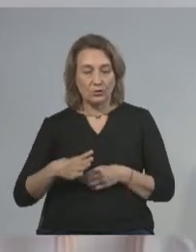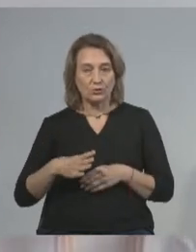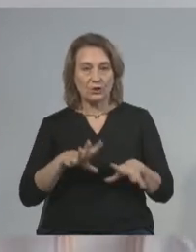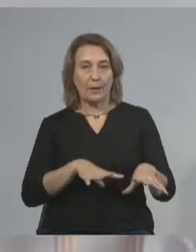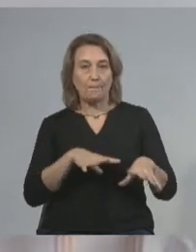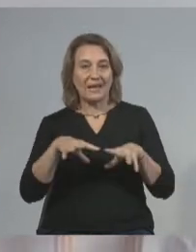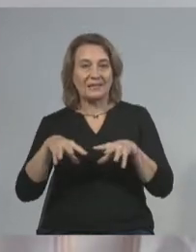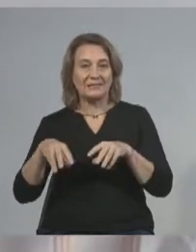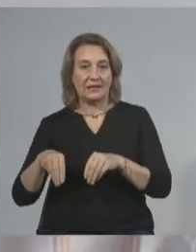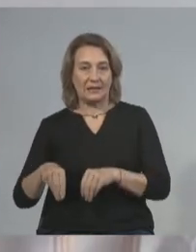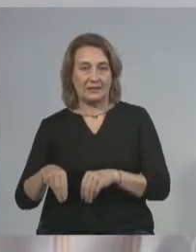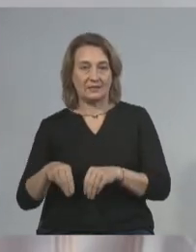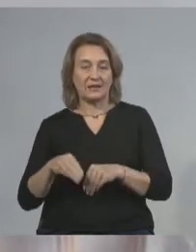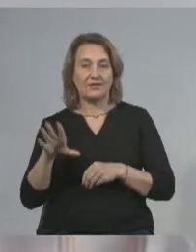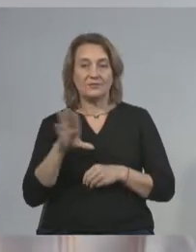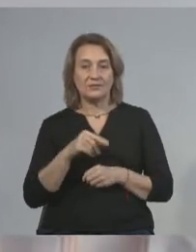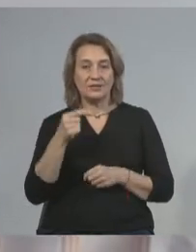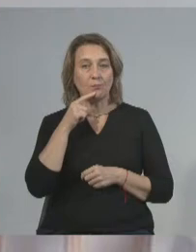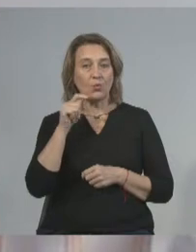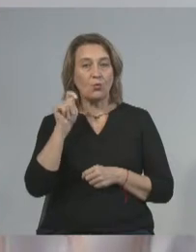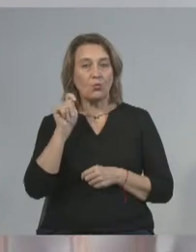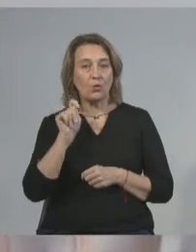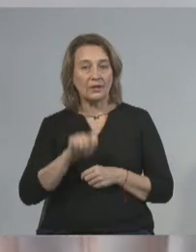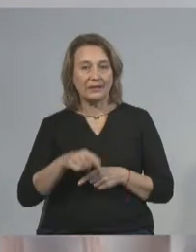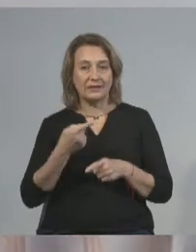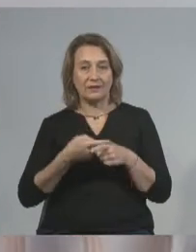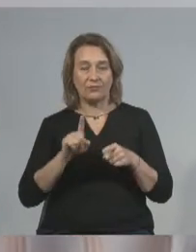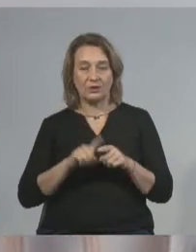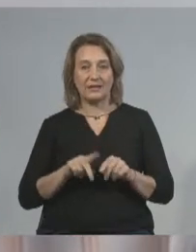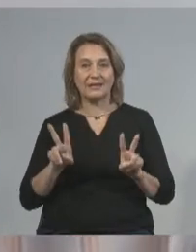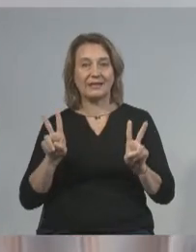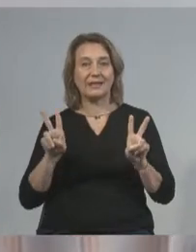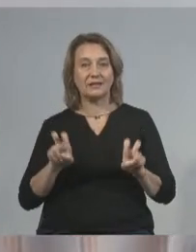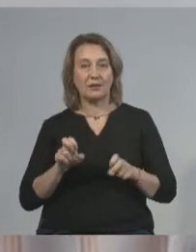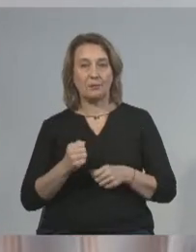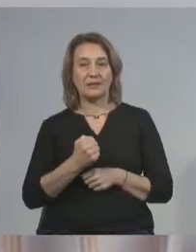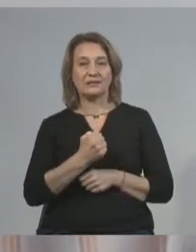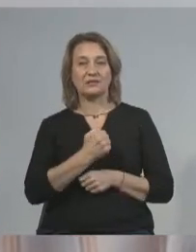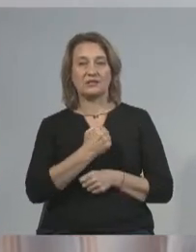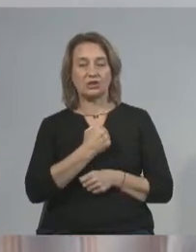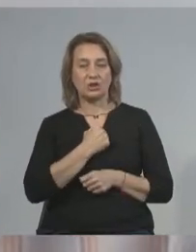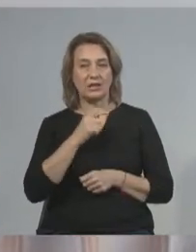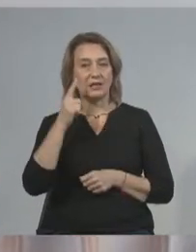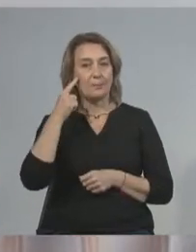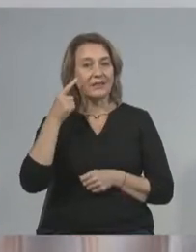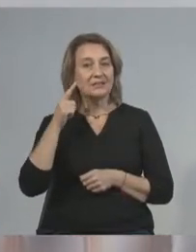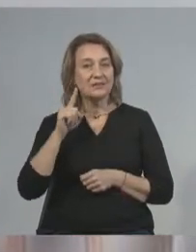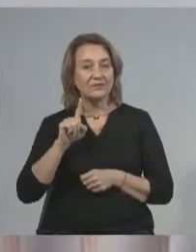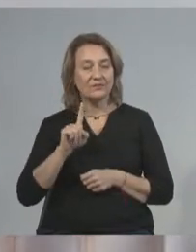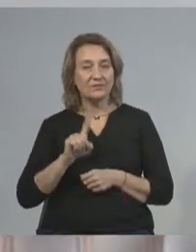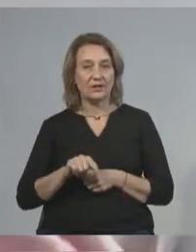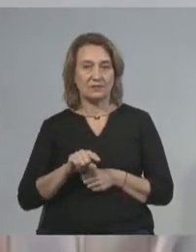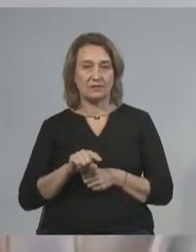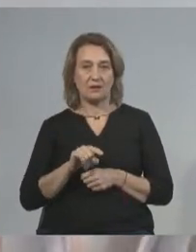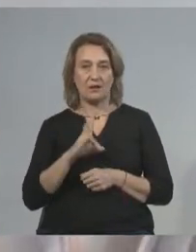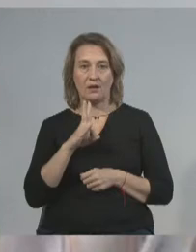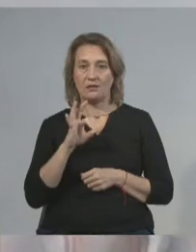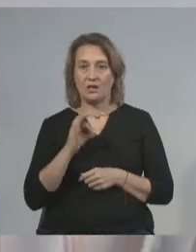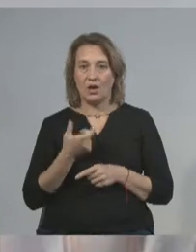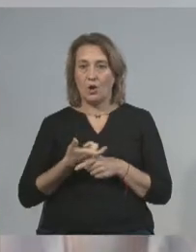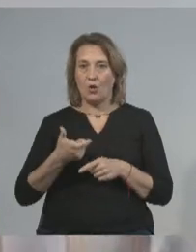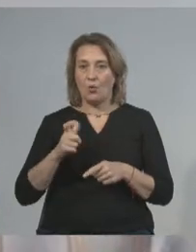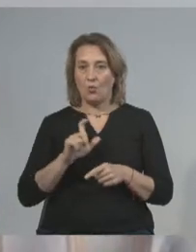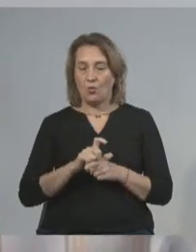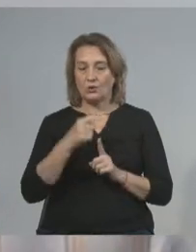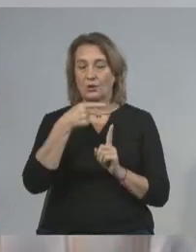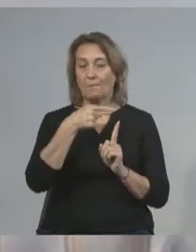are the forced idps i think that to all of us to all of us in ukraine know about